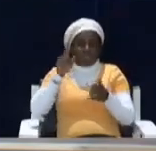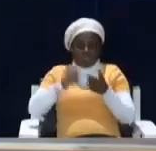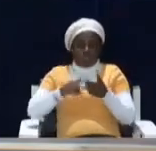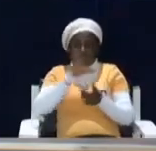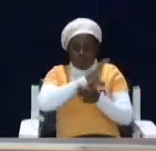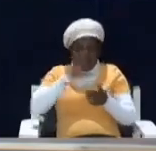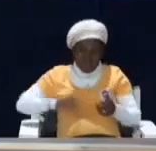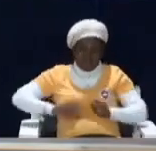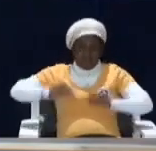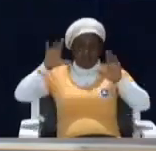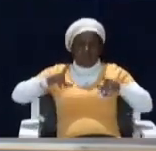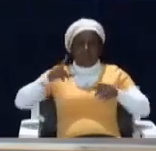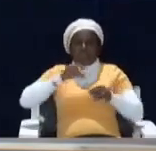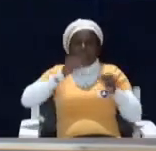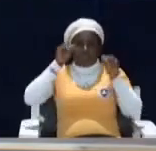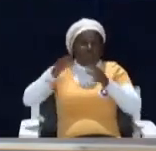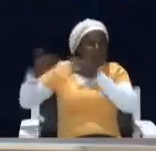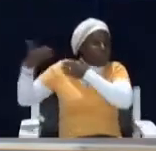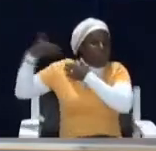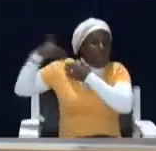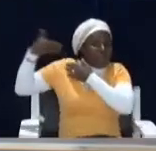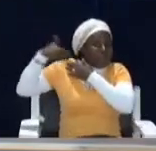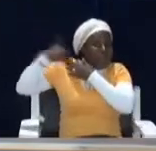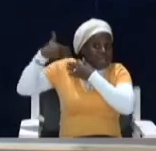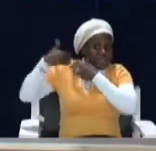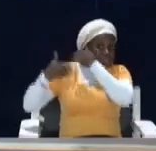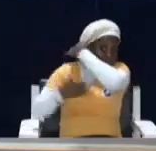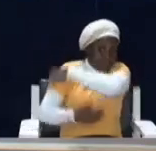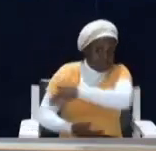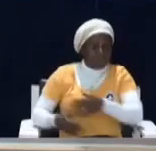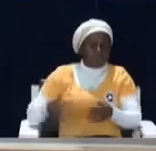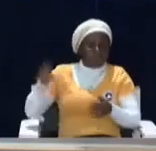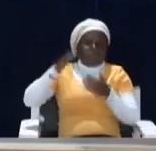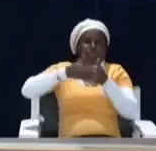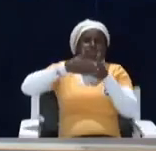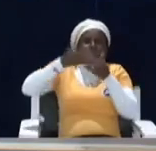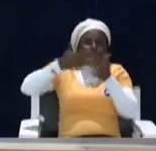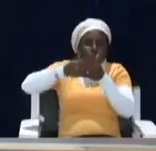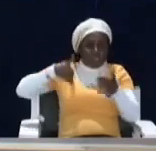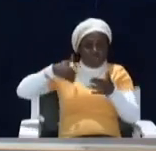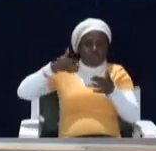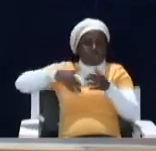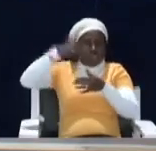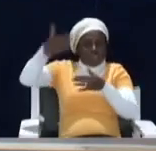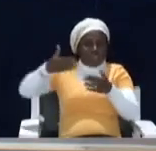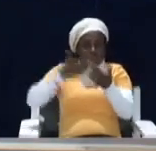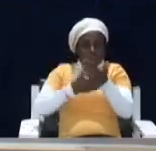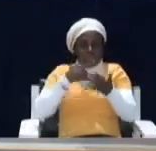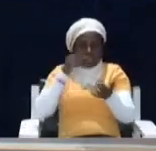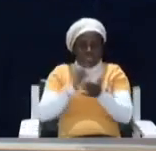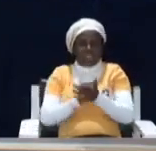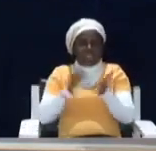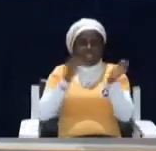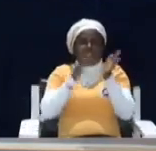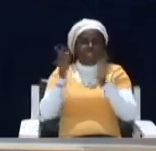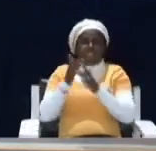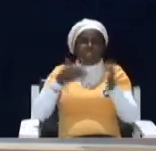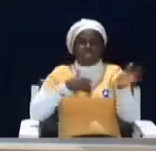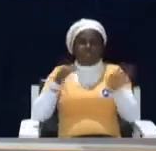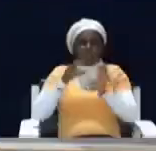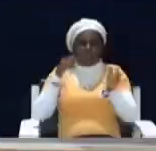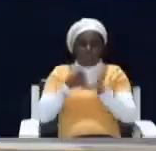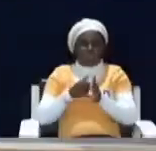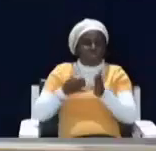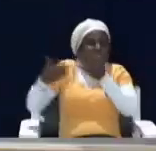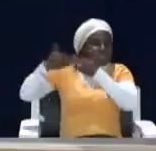on her back. And before the next morning comes, she came running back to me and said, "Mommy, Jesus has done it.